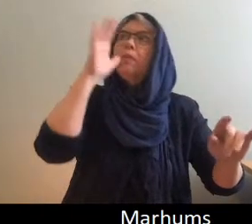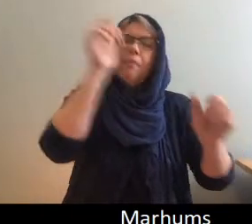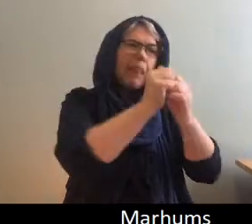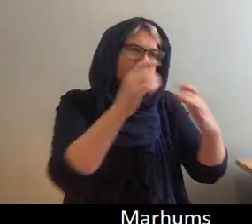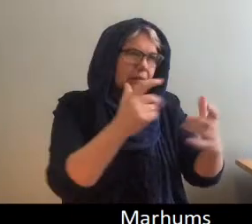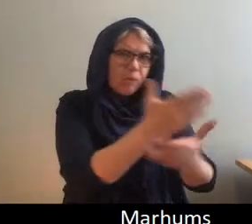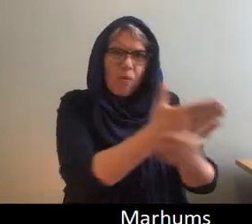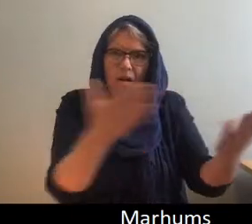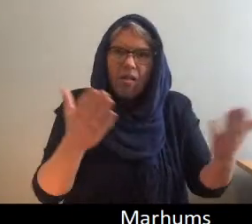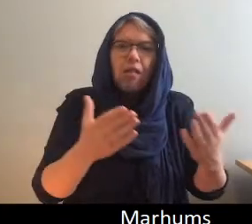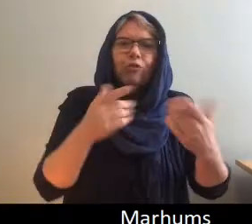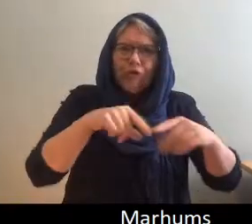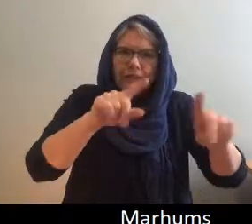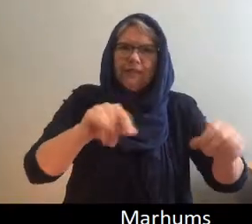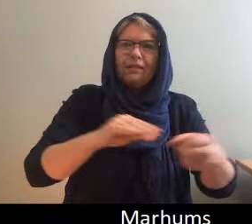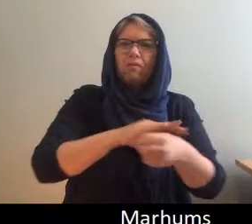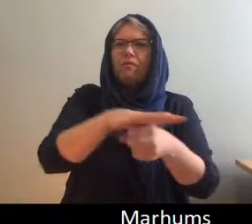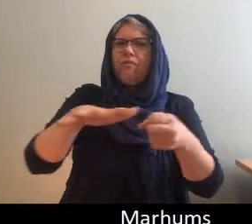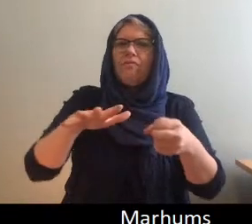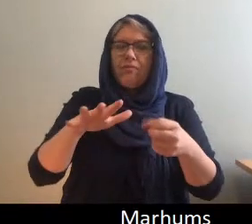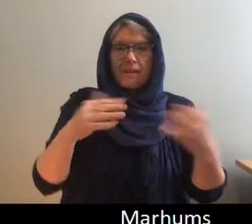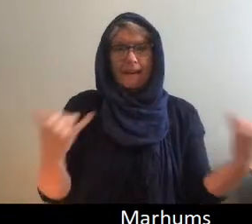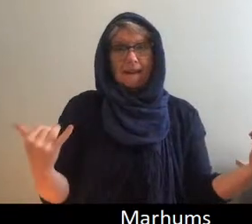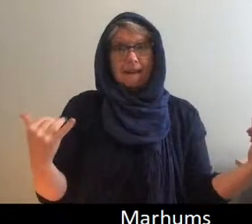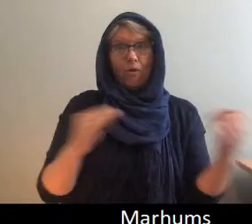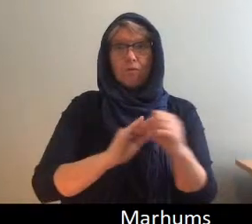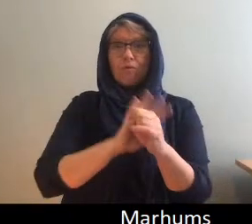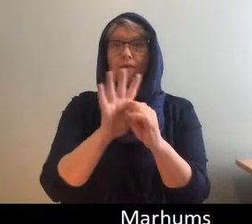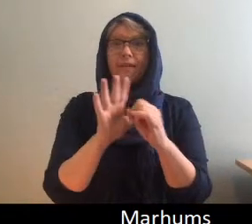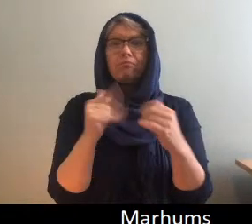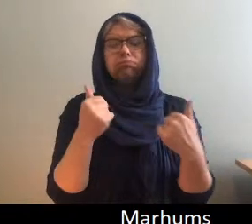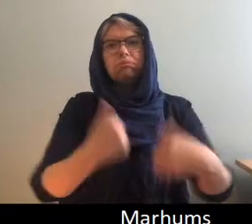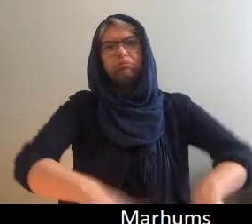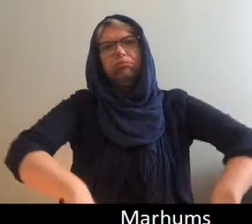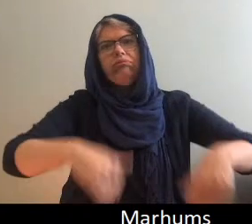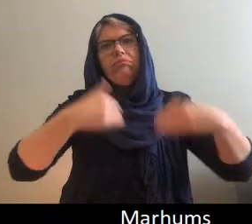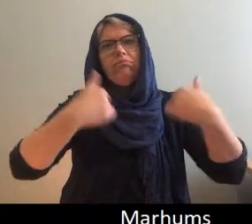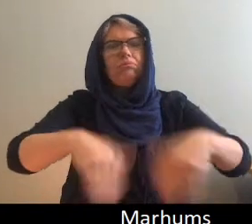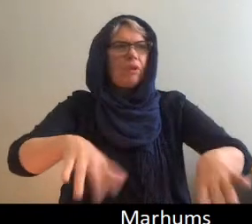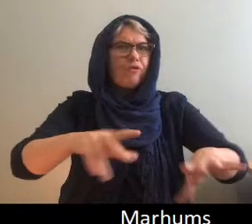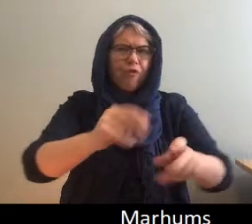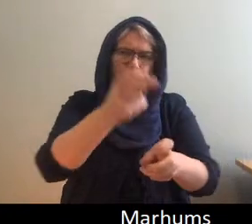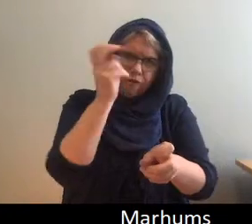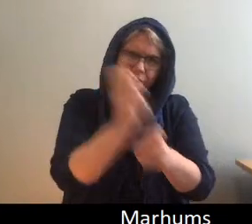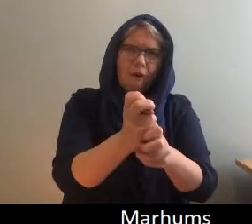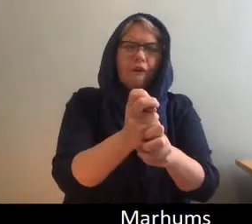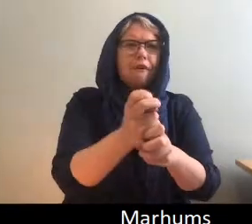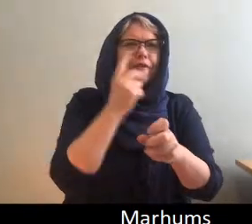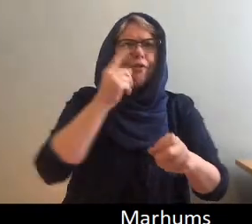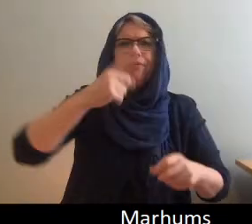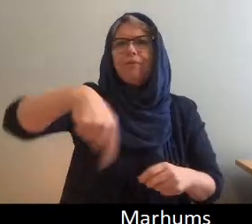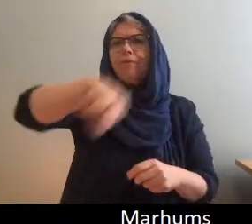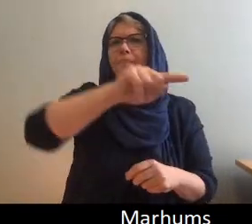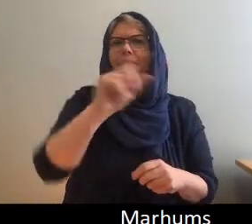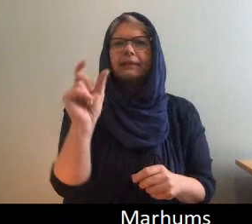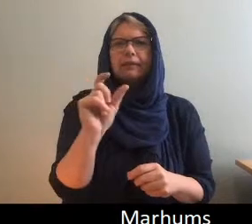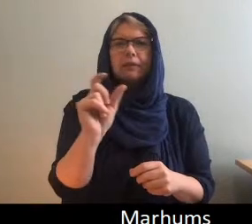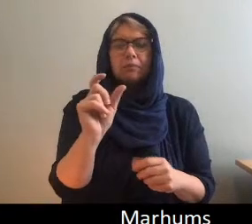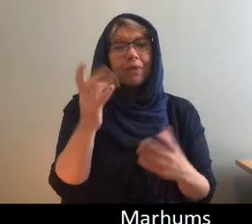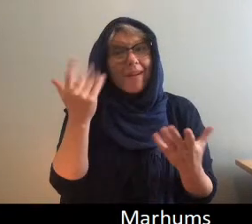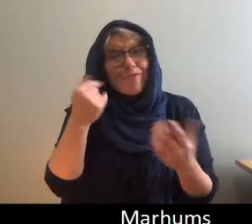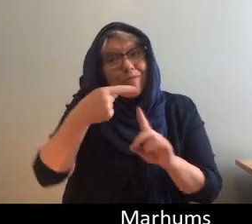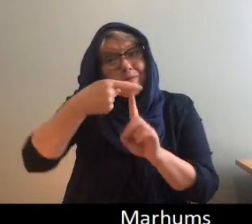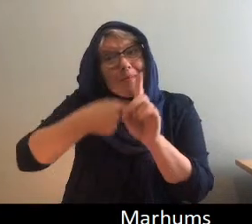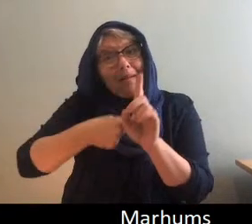real challenge. And even for the scholars who are working and, you know, preparing lectures online and delivering those lectures, for them also it's not been easy,